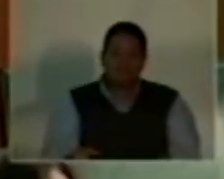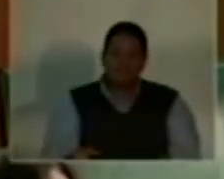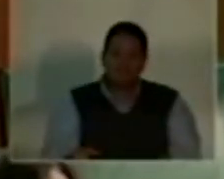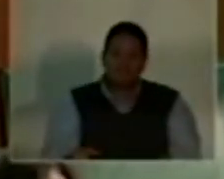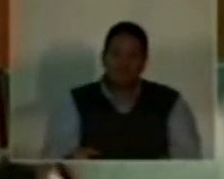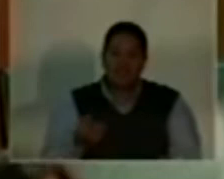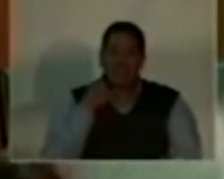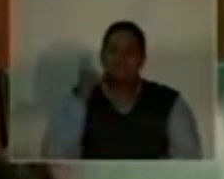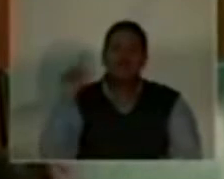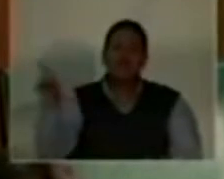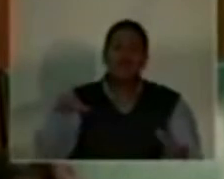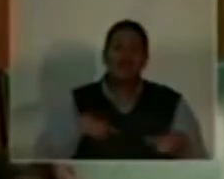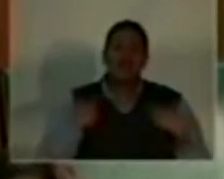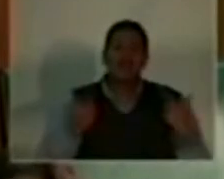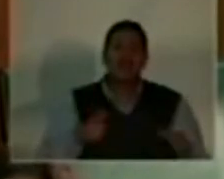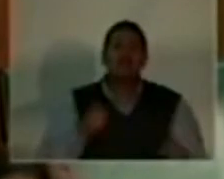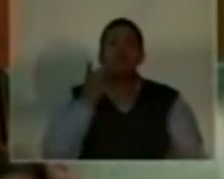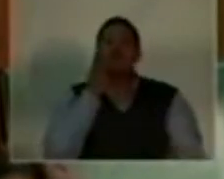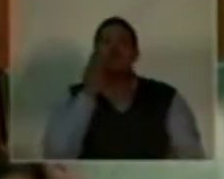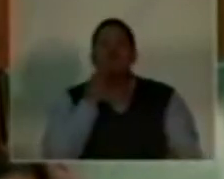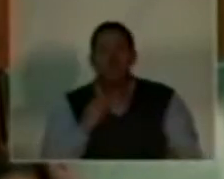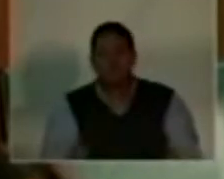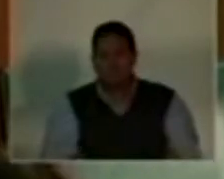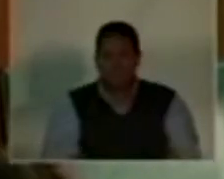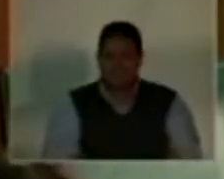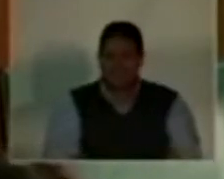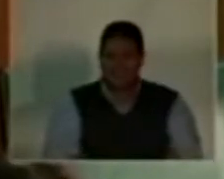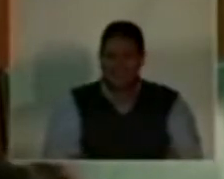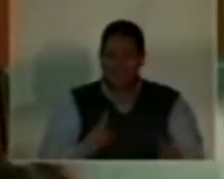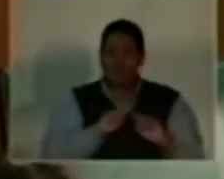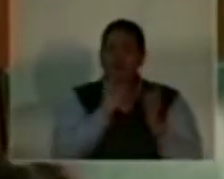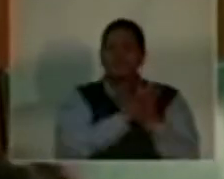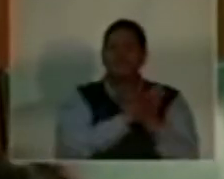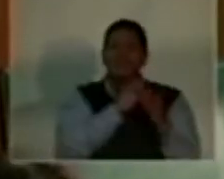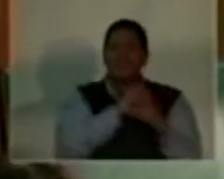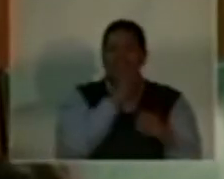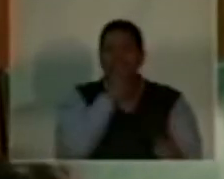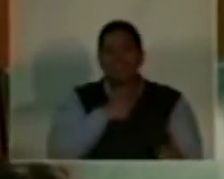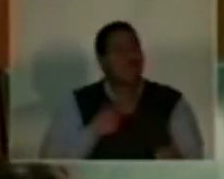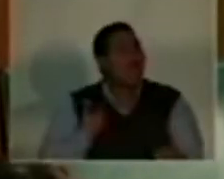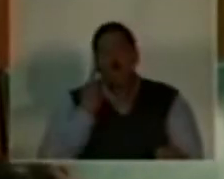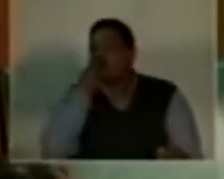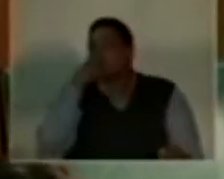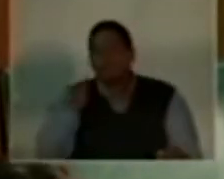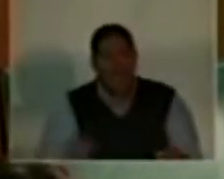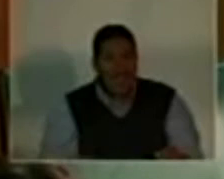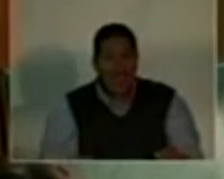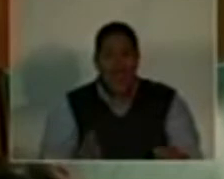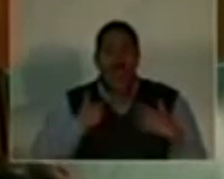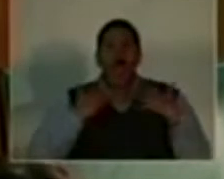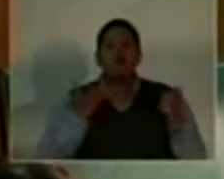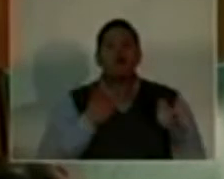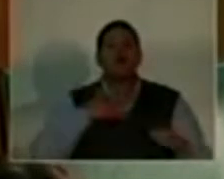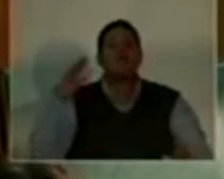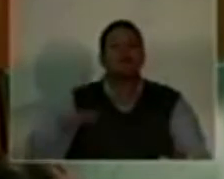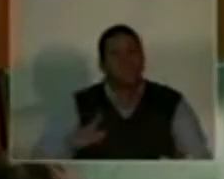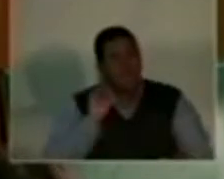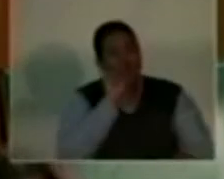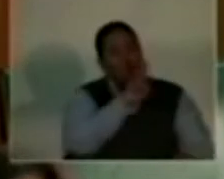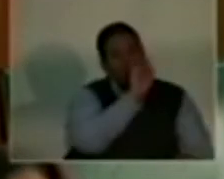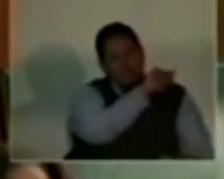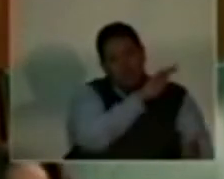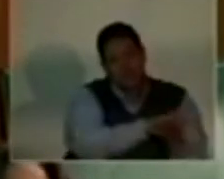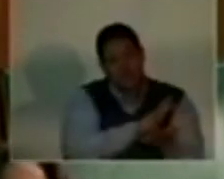I said, where you live? Portmore. But the school is in Kingston. I don't mind. I want to get my child into that